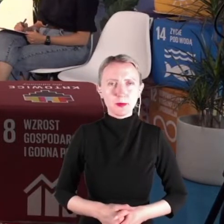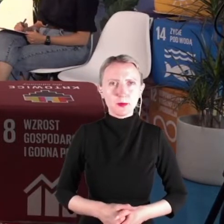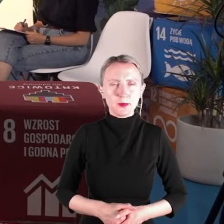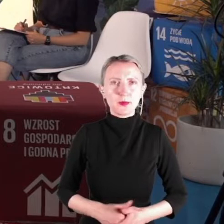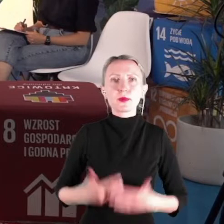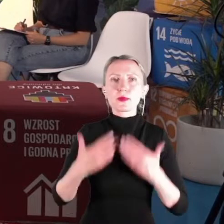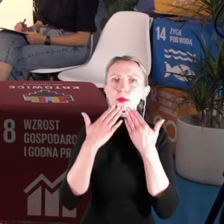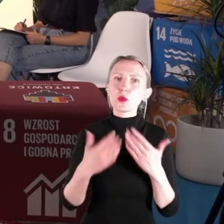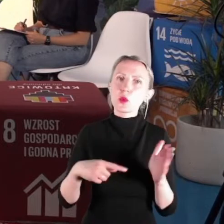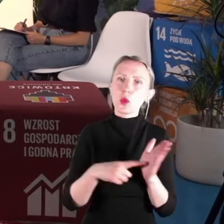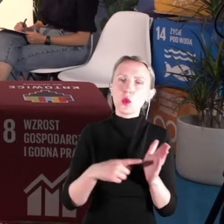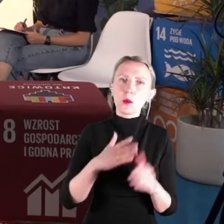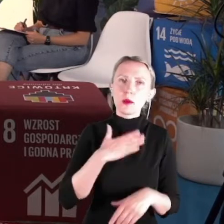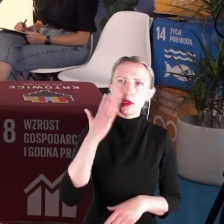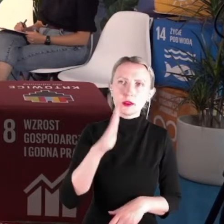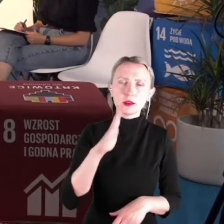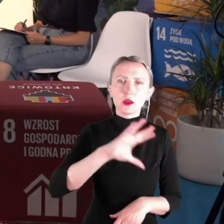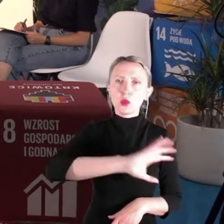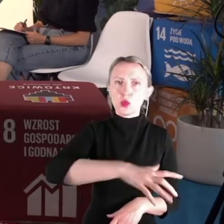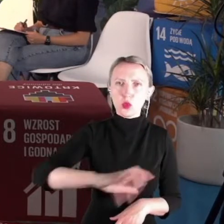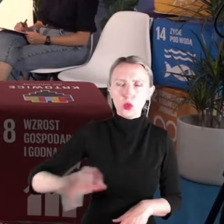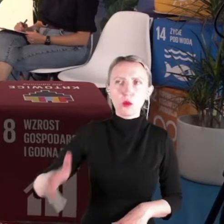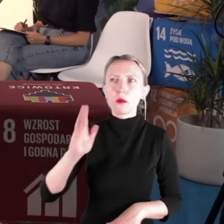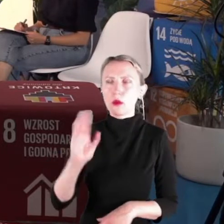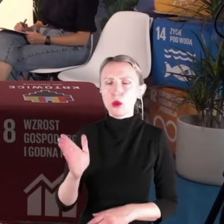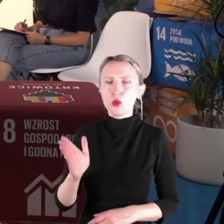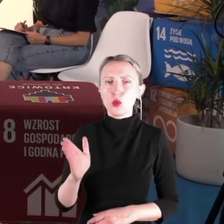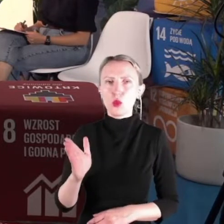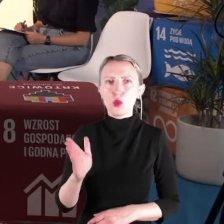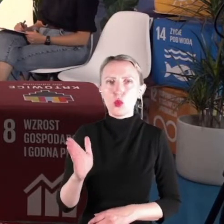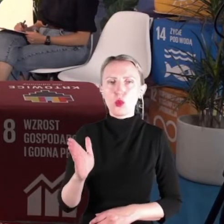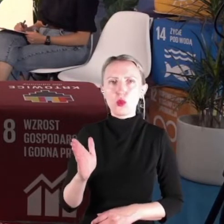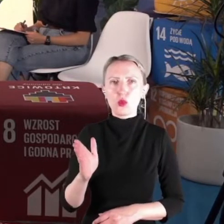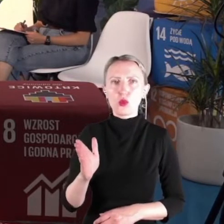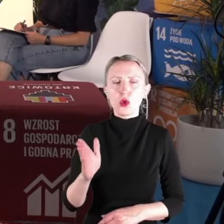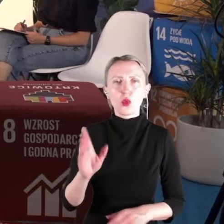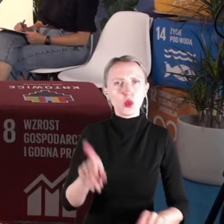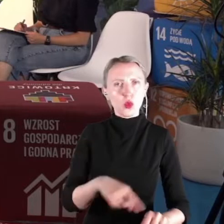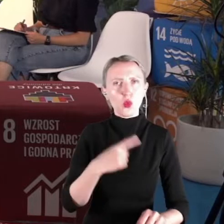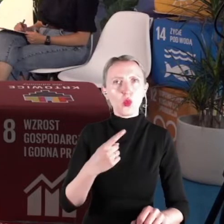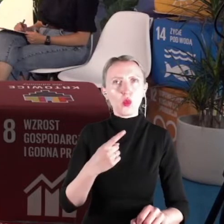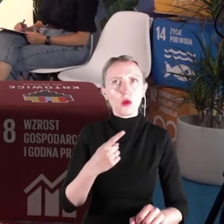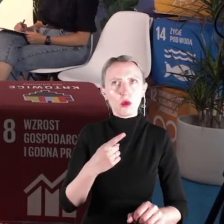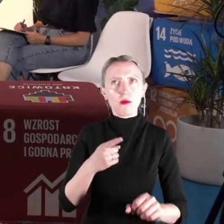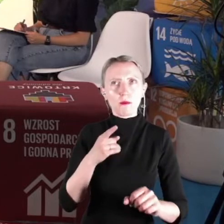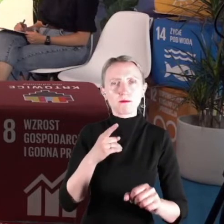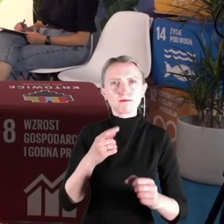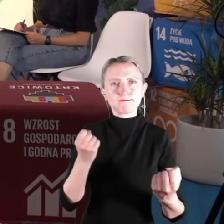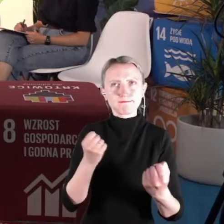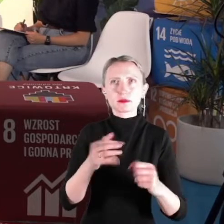community. Here are some impressions of the different activities in our urban labs.